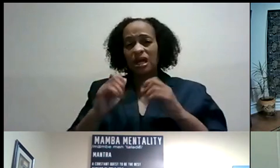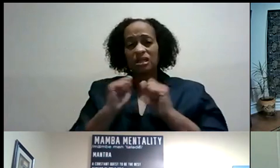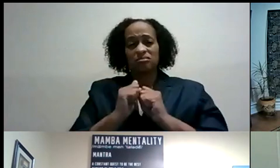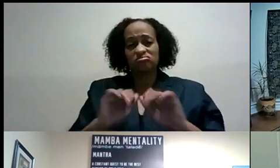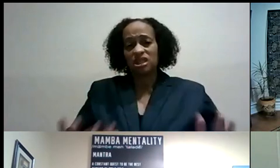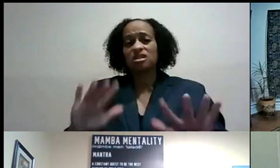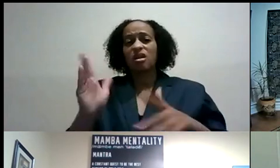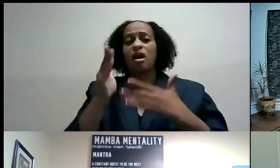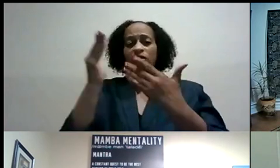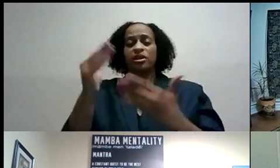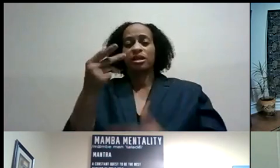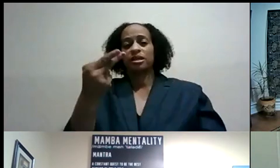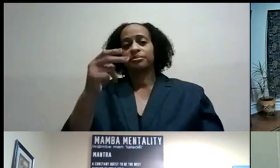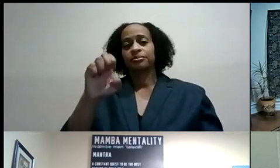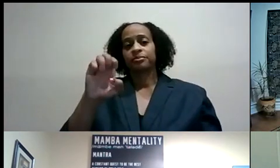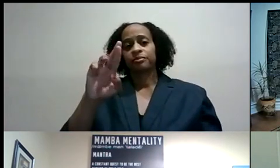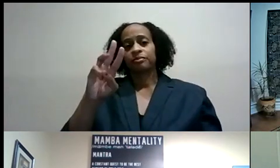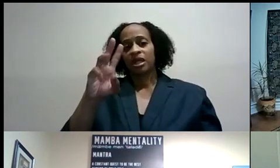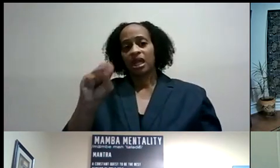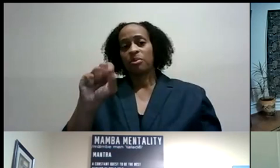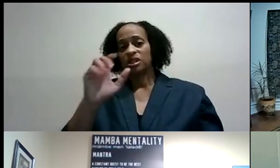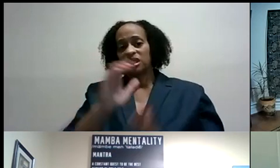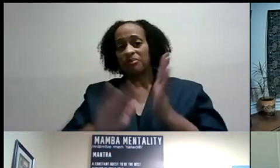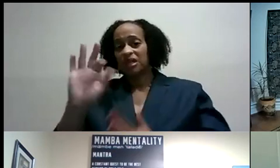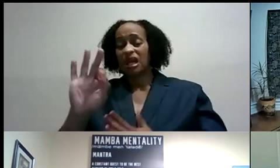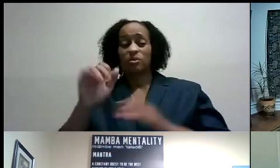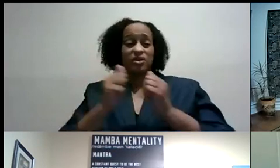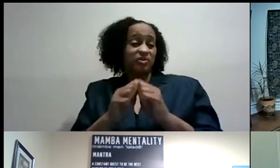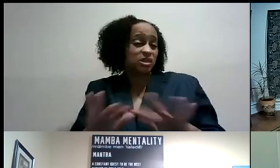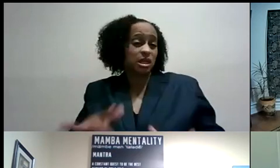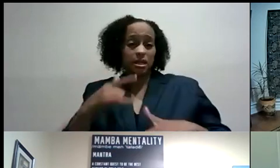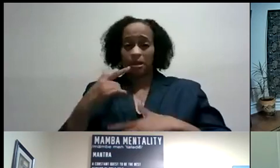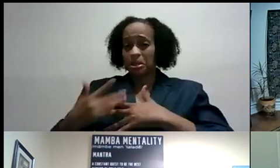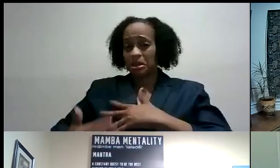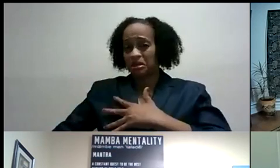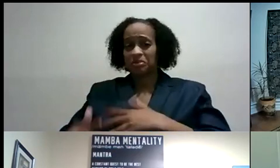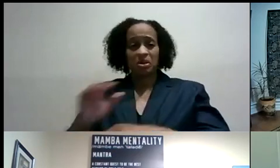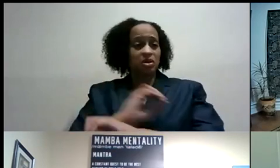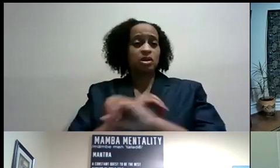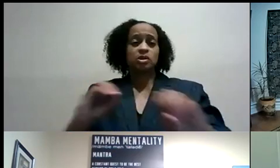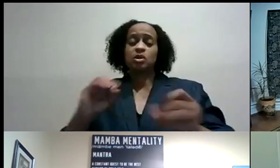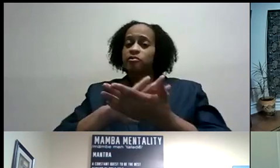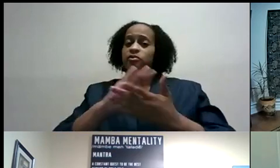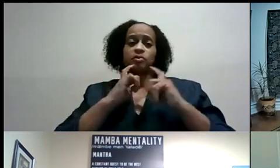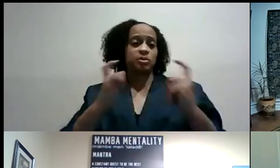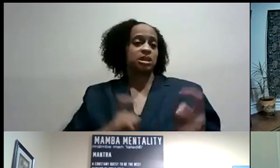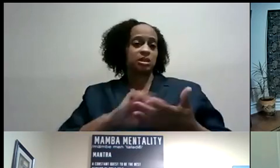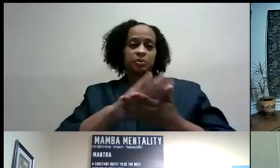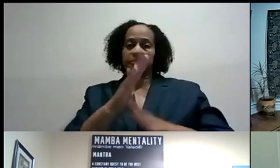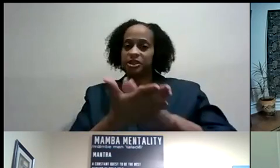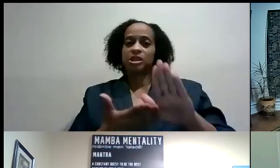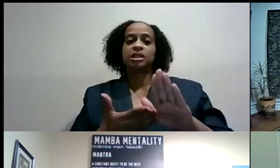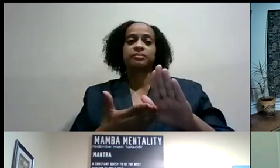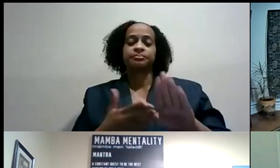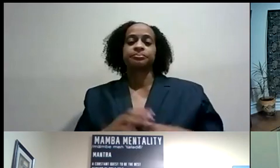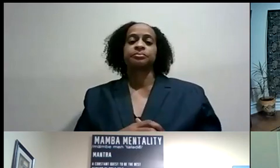And Hebrews 9 tells us that without the shedding of blood, there is no remission of sin. Right. And I